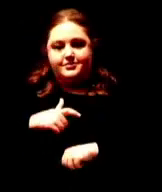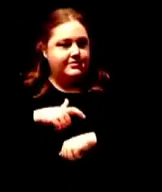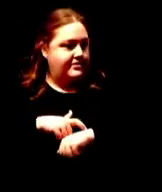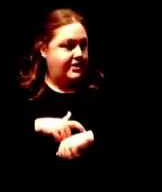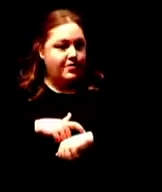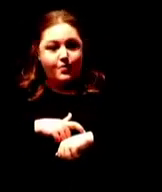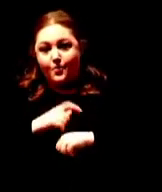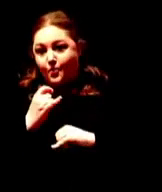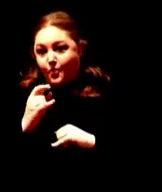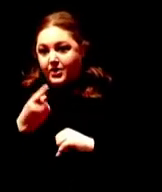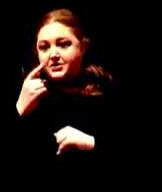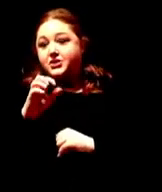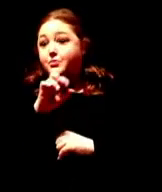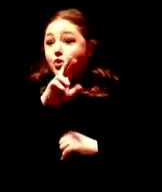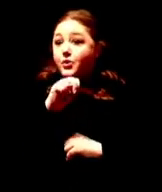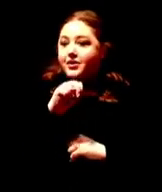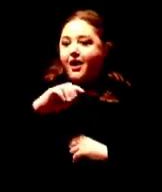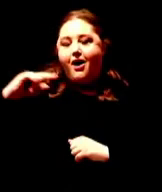a Bruin, always a